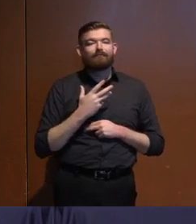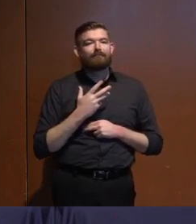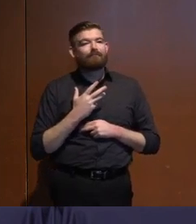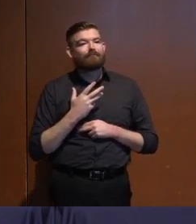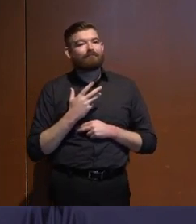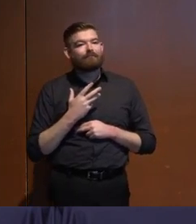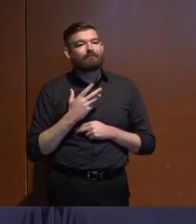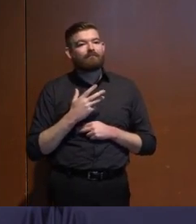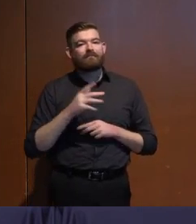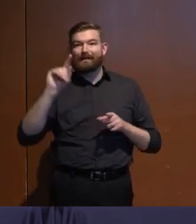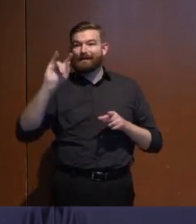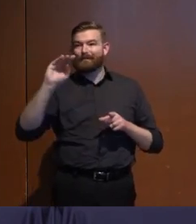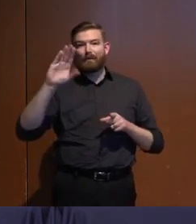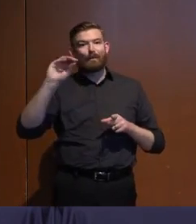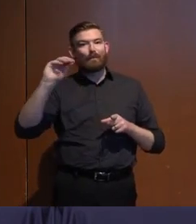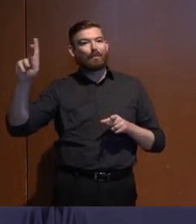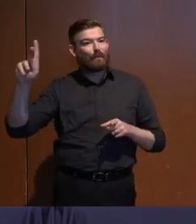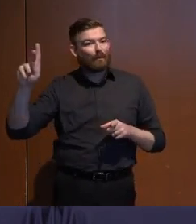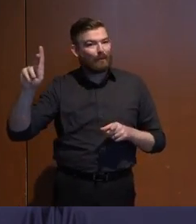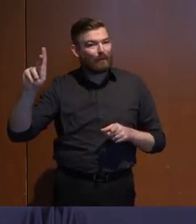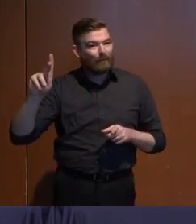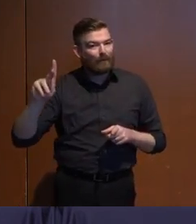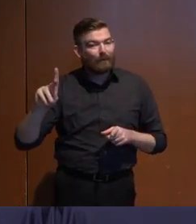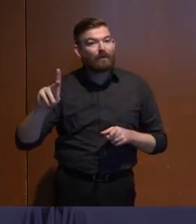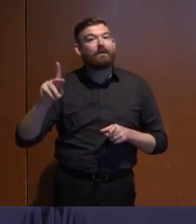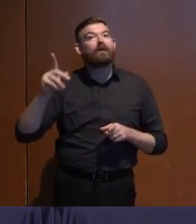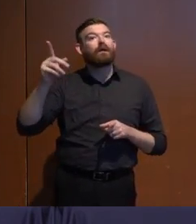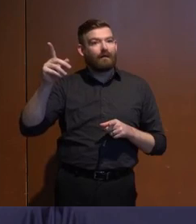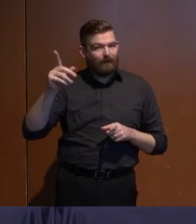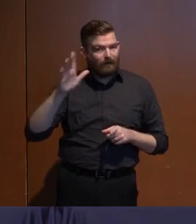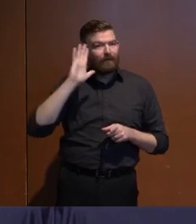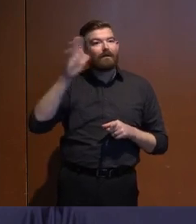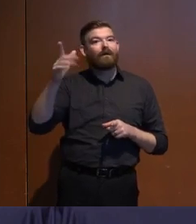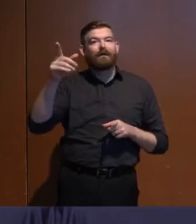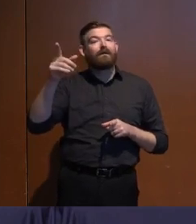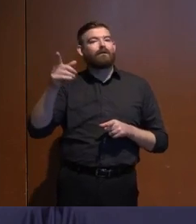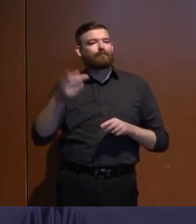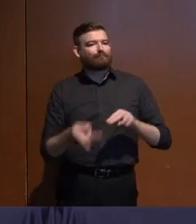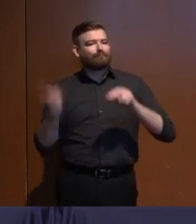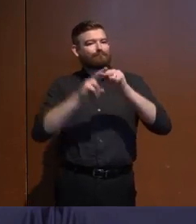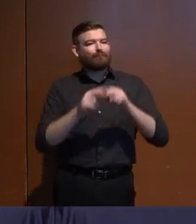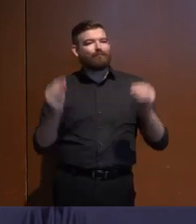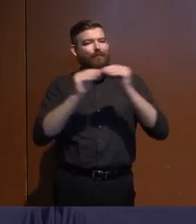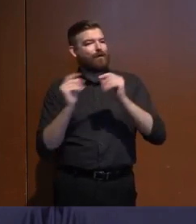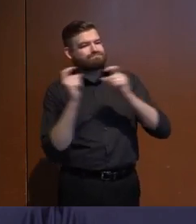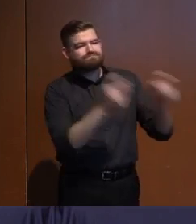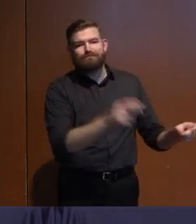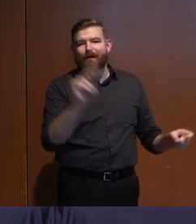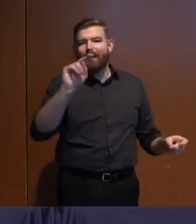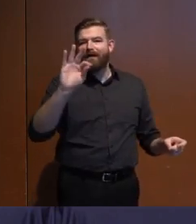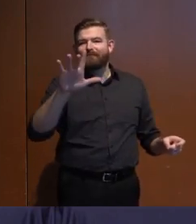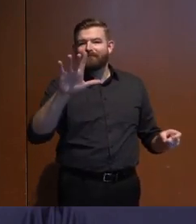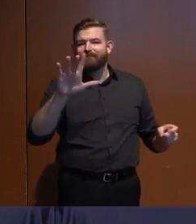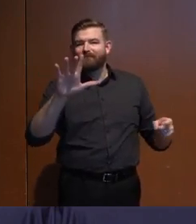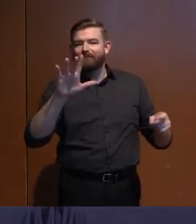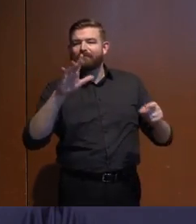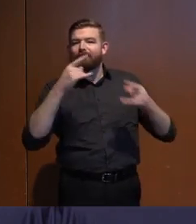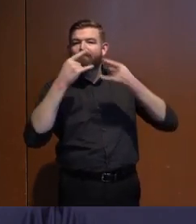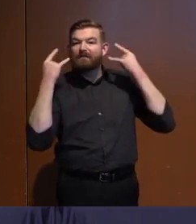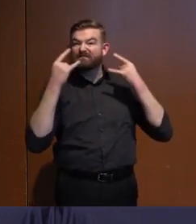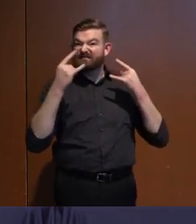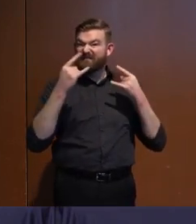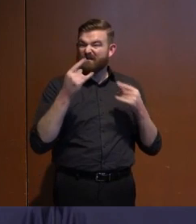even after yesterday's press gathering, that they're going to up their donation of N95 masks by 50%. They're one